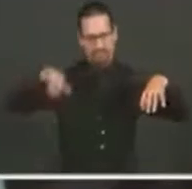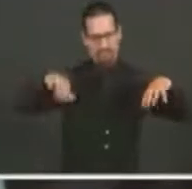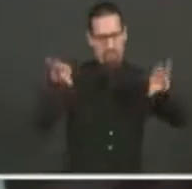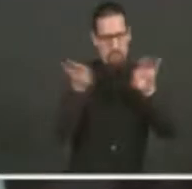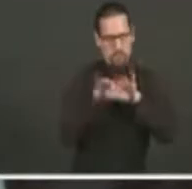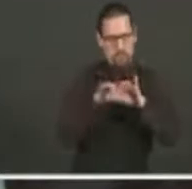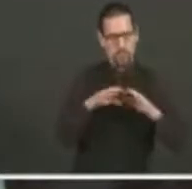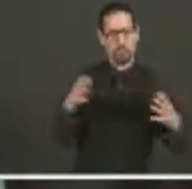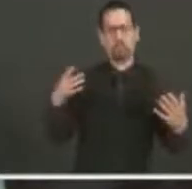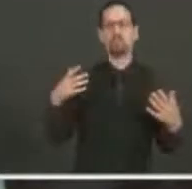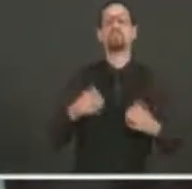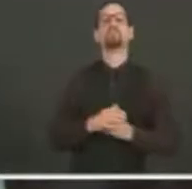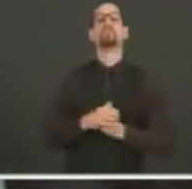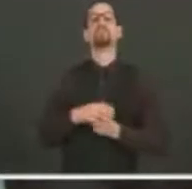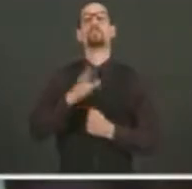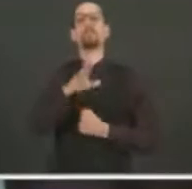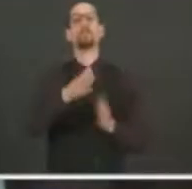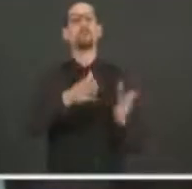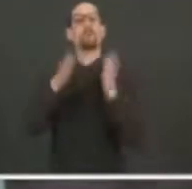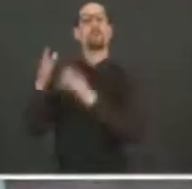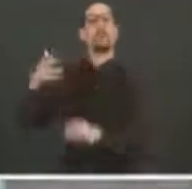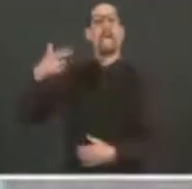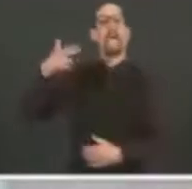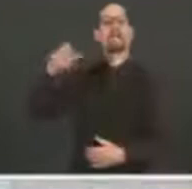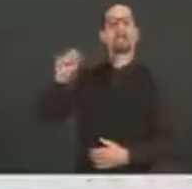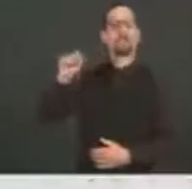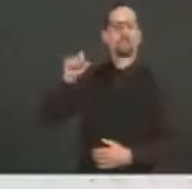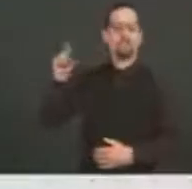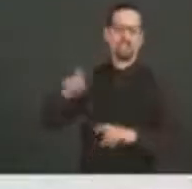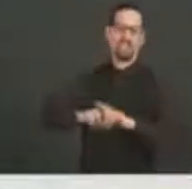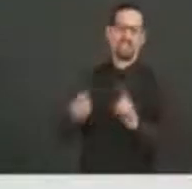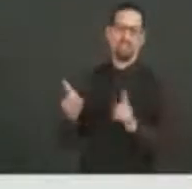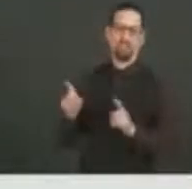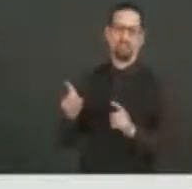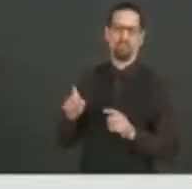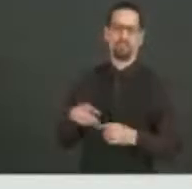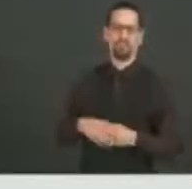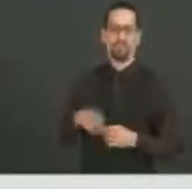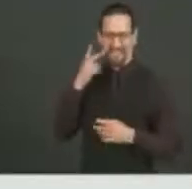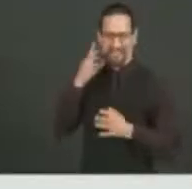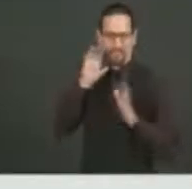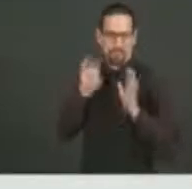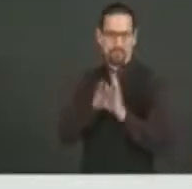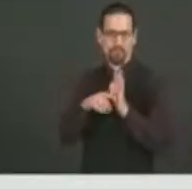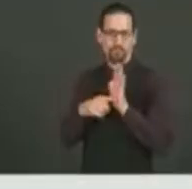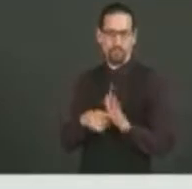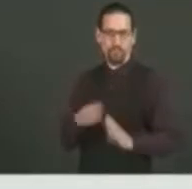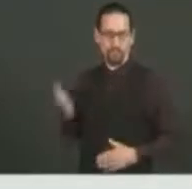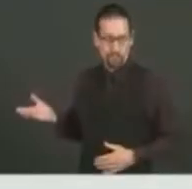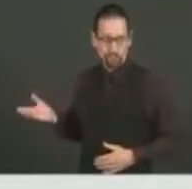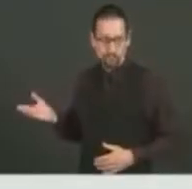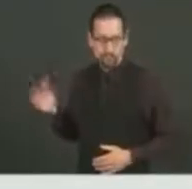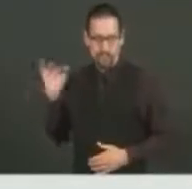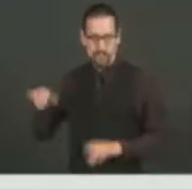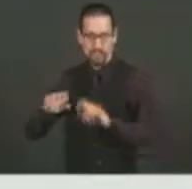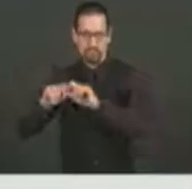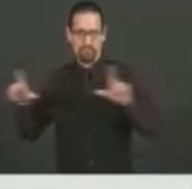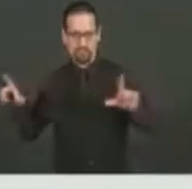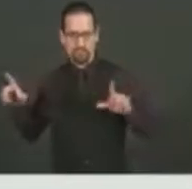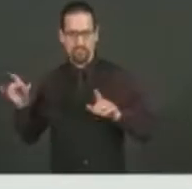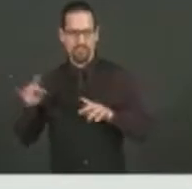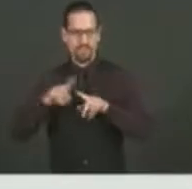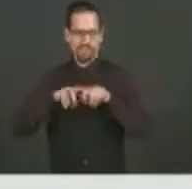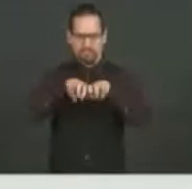but we recognize that that's going to be harder given the way that classes work. Please put up the mock-up for the high school classroom.